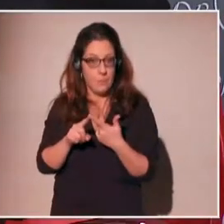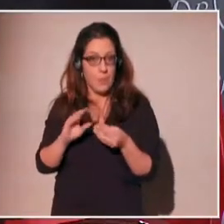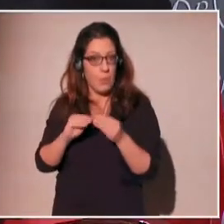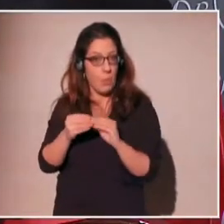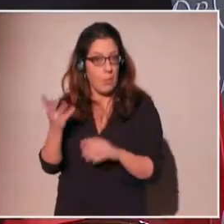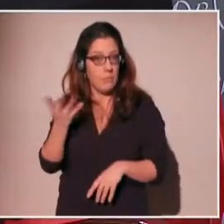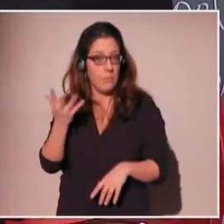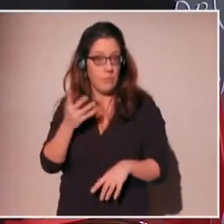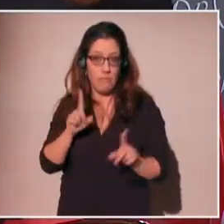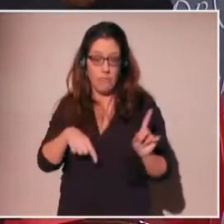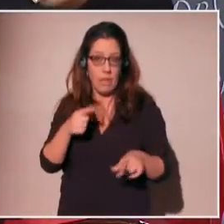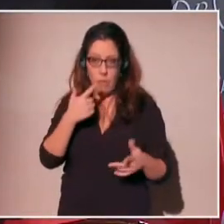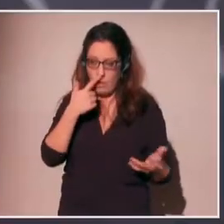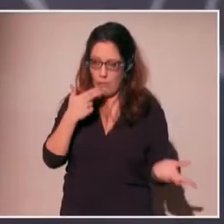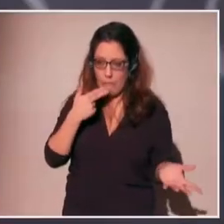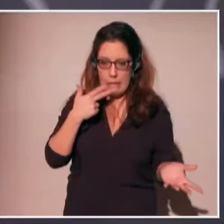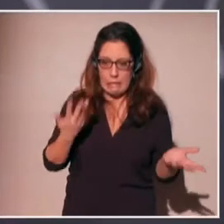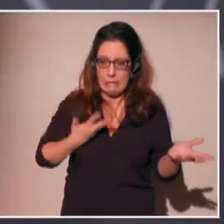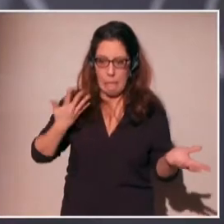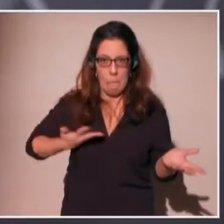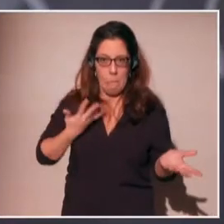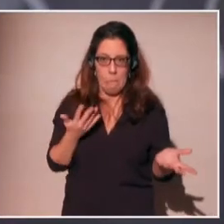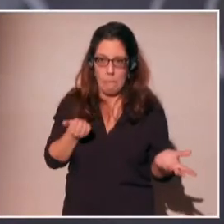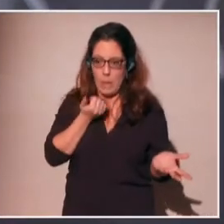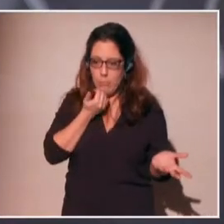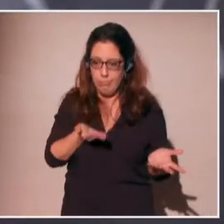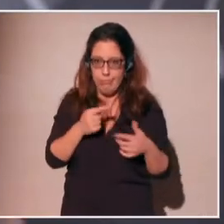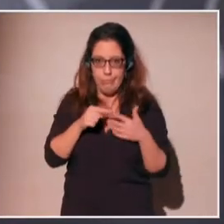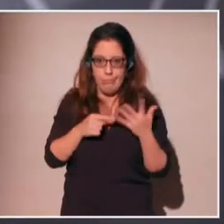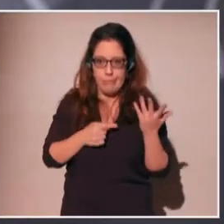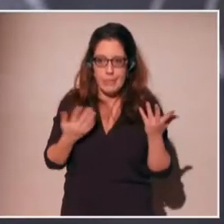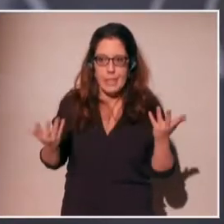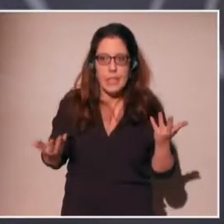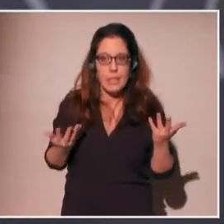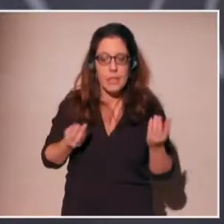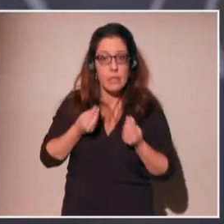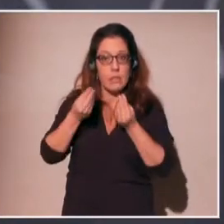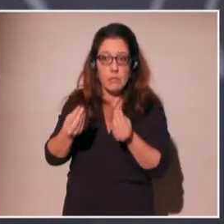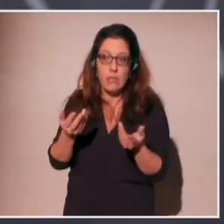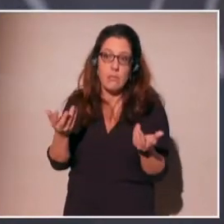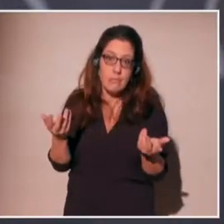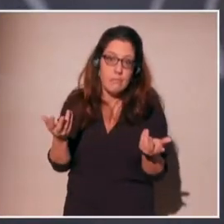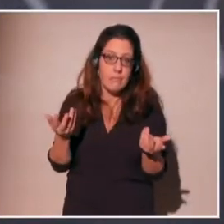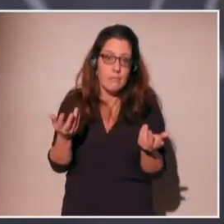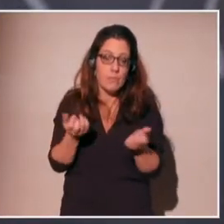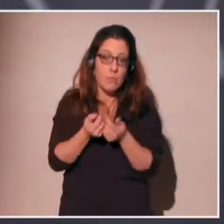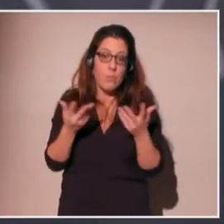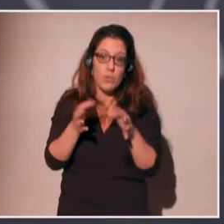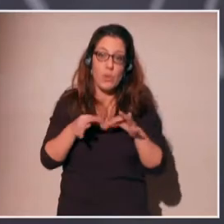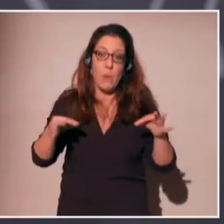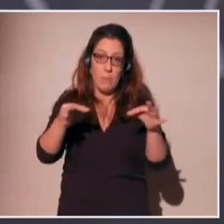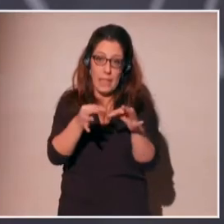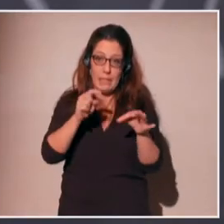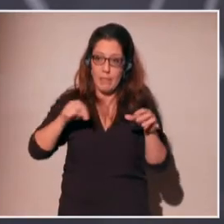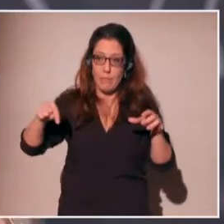healthcare costs sky high to many, many countries. So when we look at this issue in healthcare, we